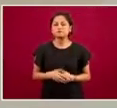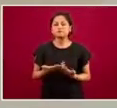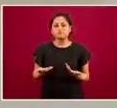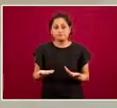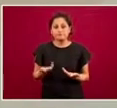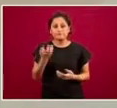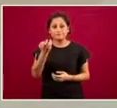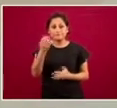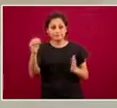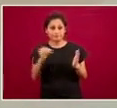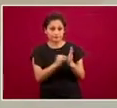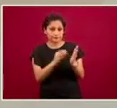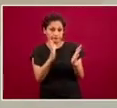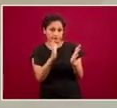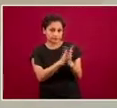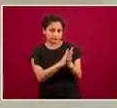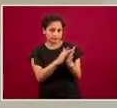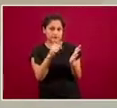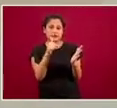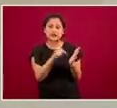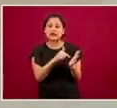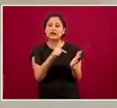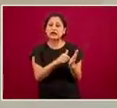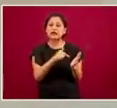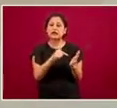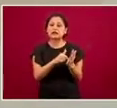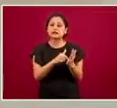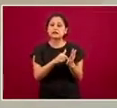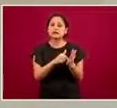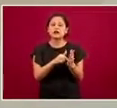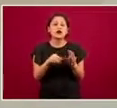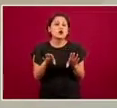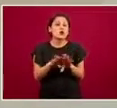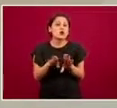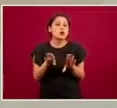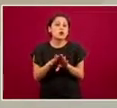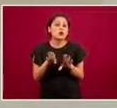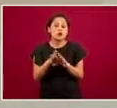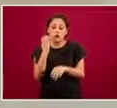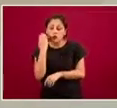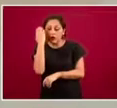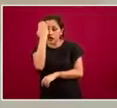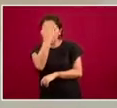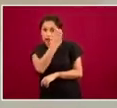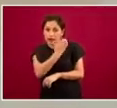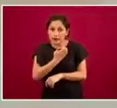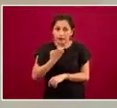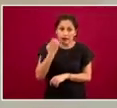this program, this set of guidelines basically aim at